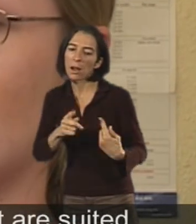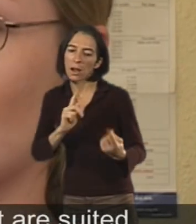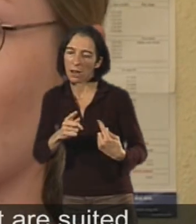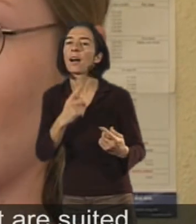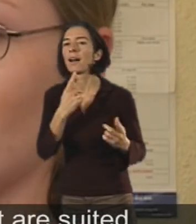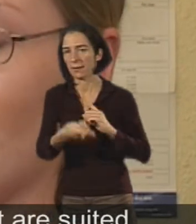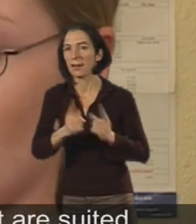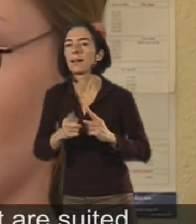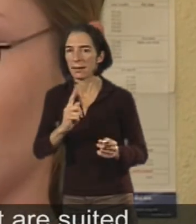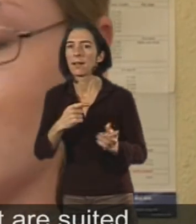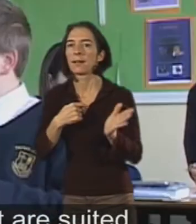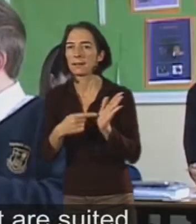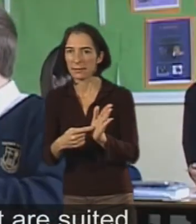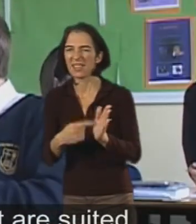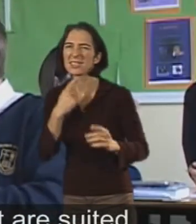closely to work out